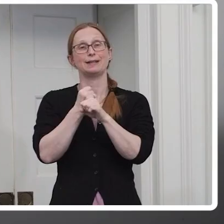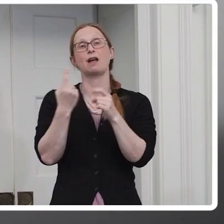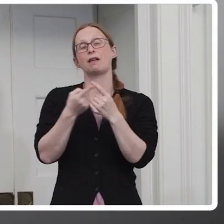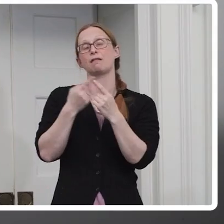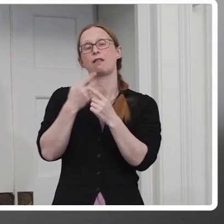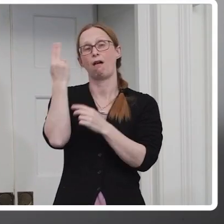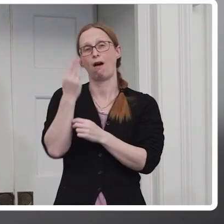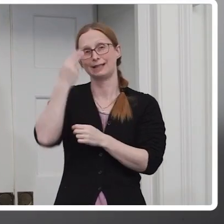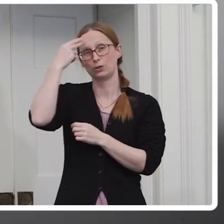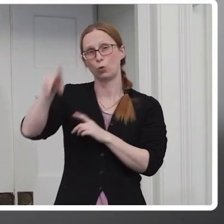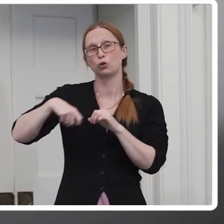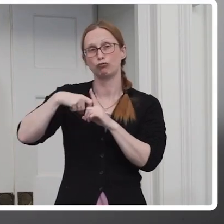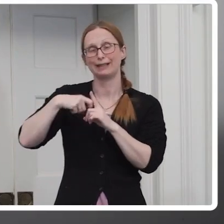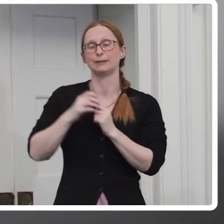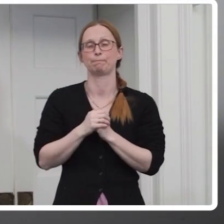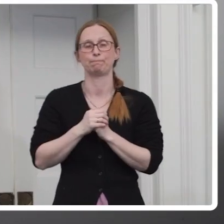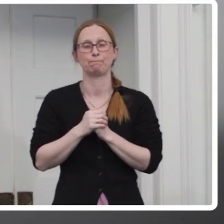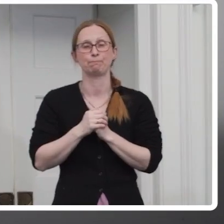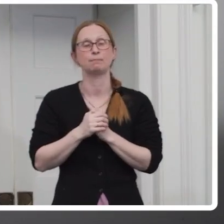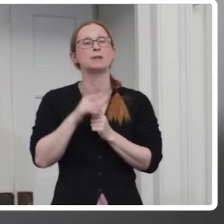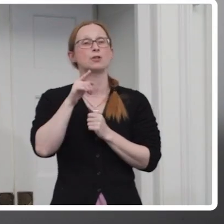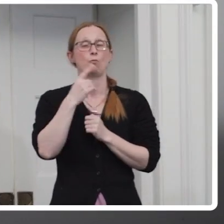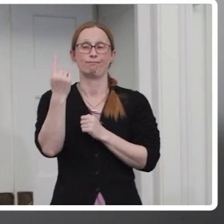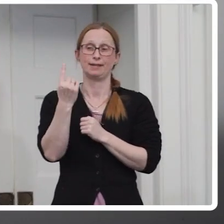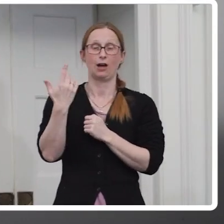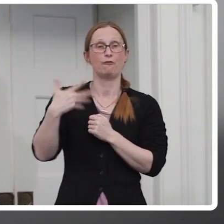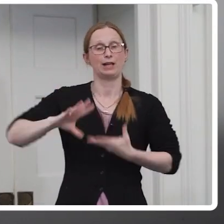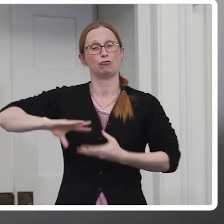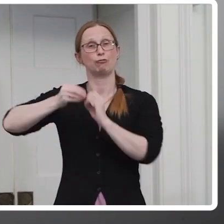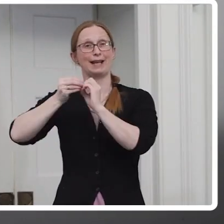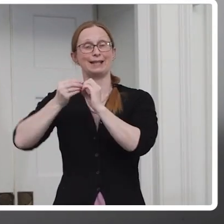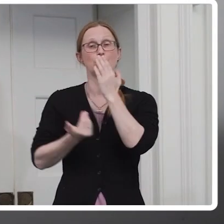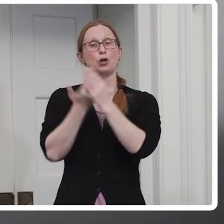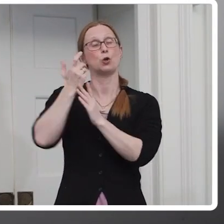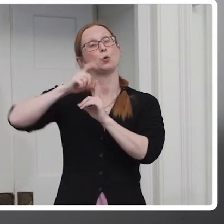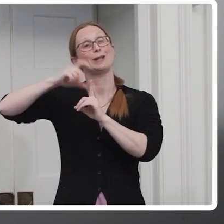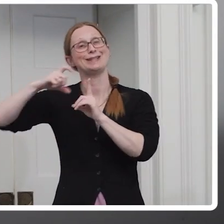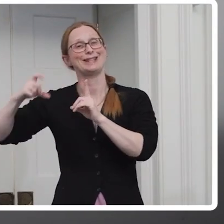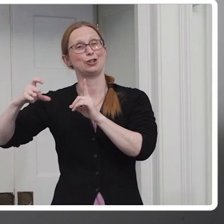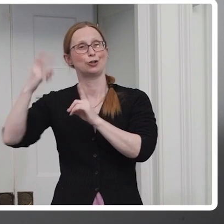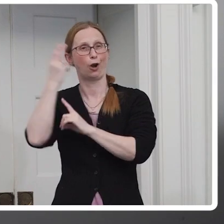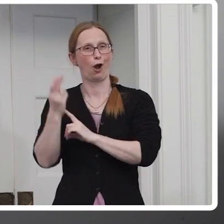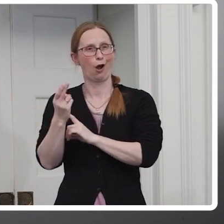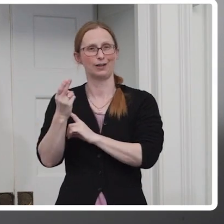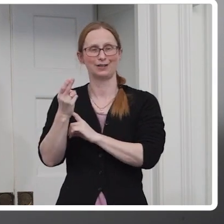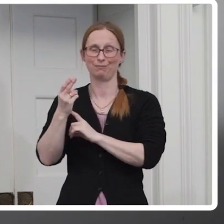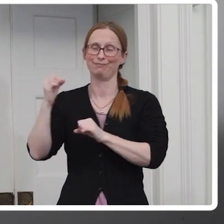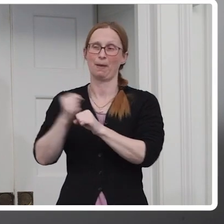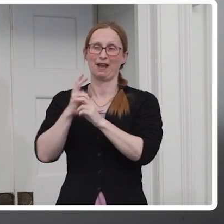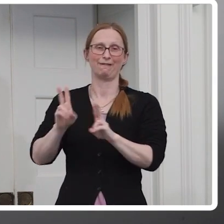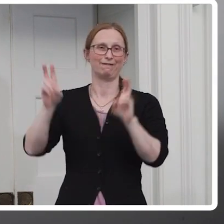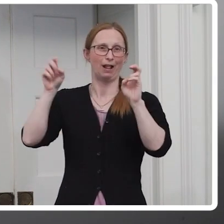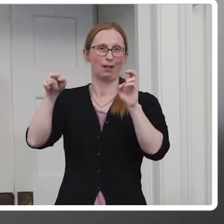Grace and an artist called Corinne. Grace was commissioned to produce a new digital artwork which culminated in her film Potions